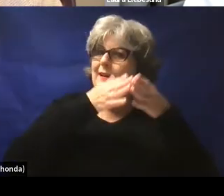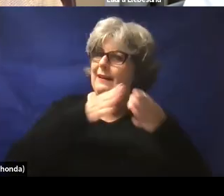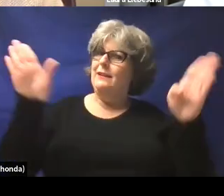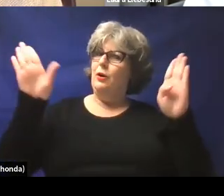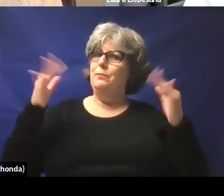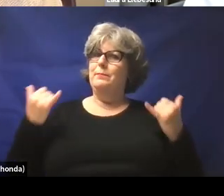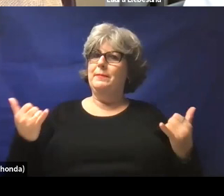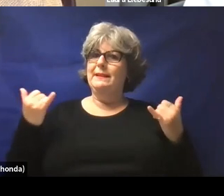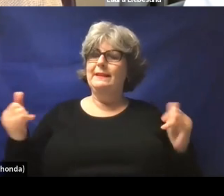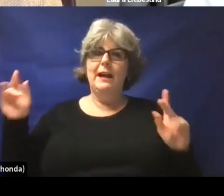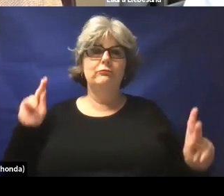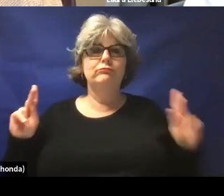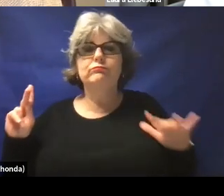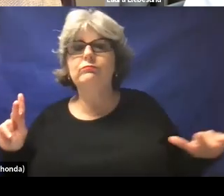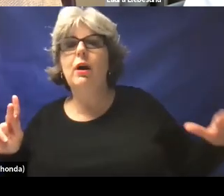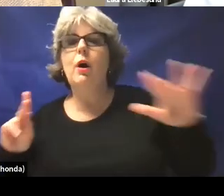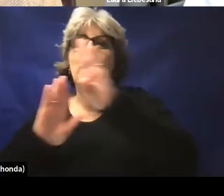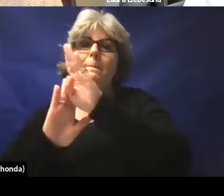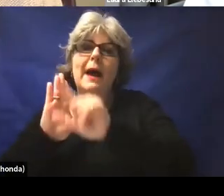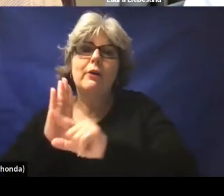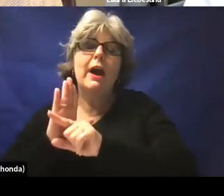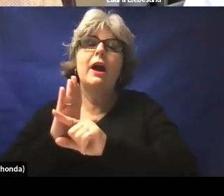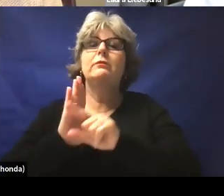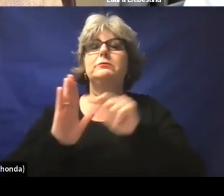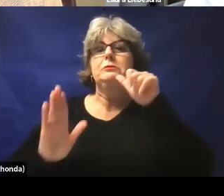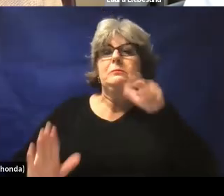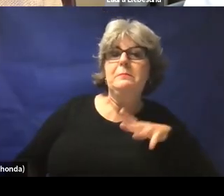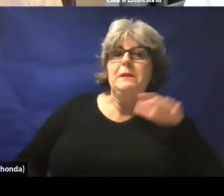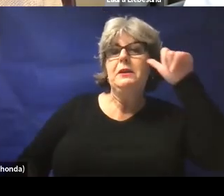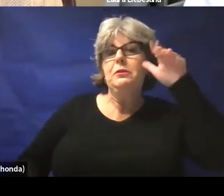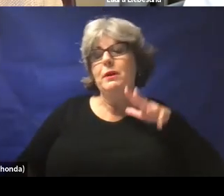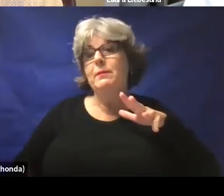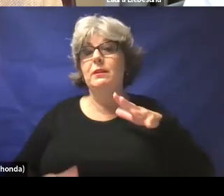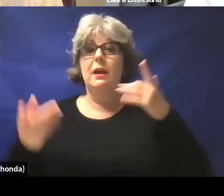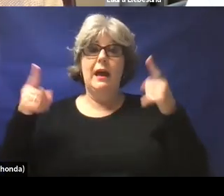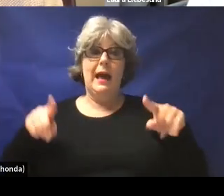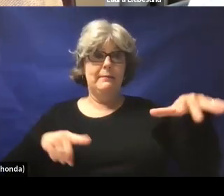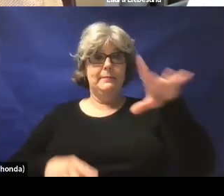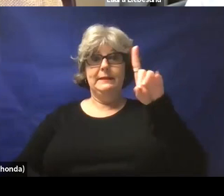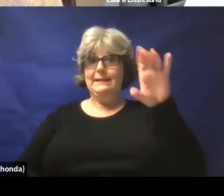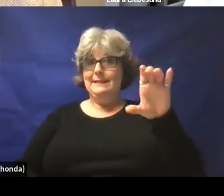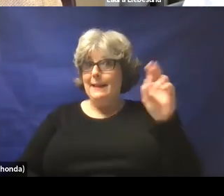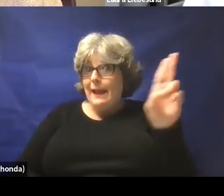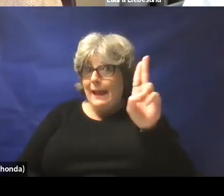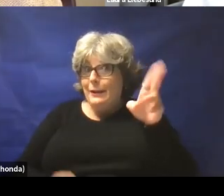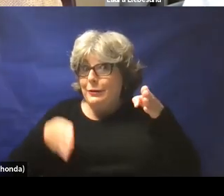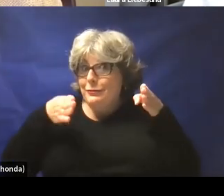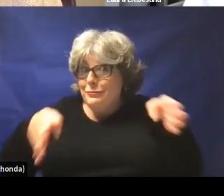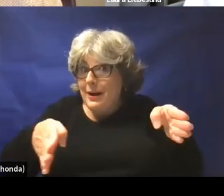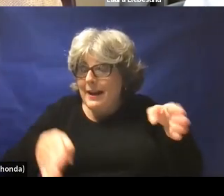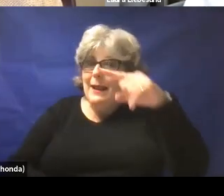to people from all backgrounds and genders. And so in DC, particularly U Street in the Black